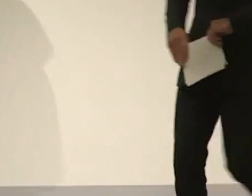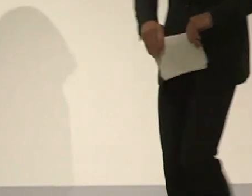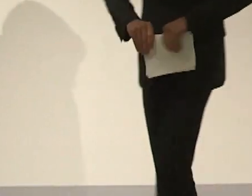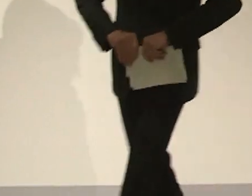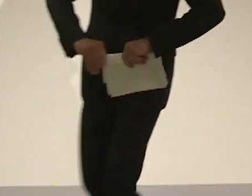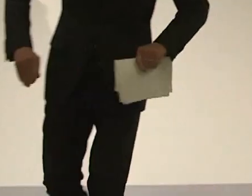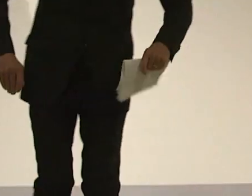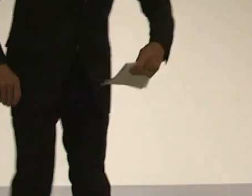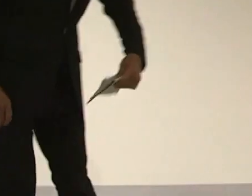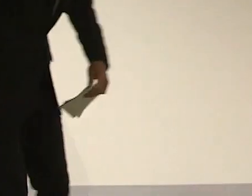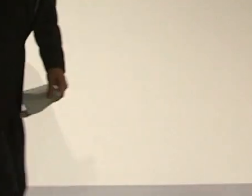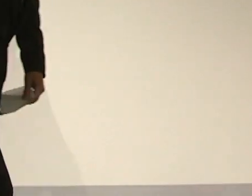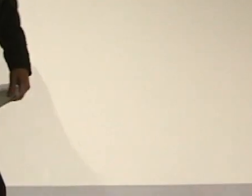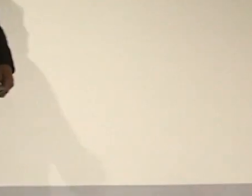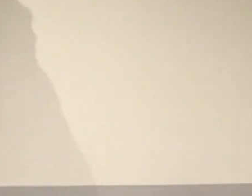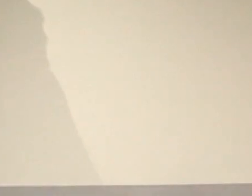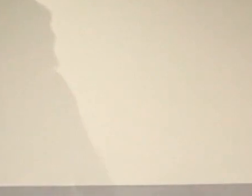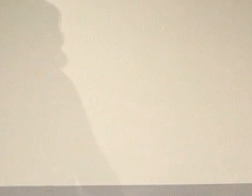Good morning, everyone.